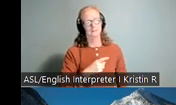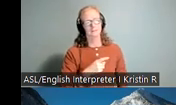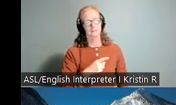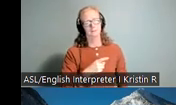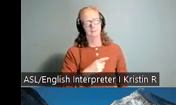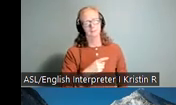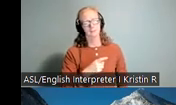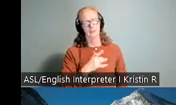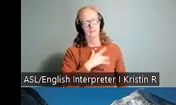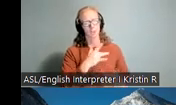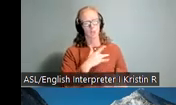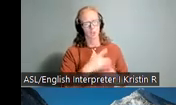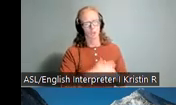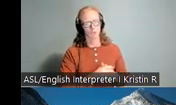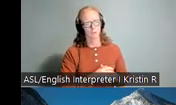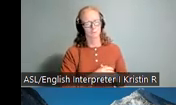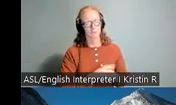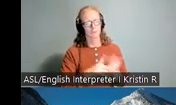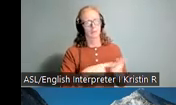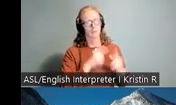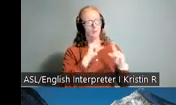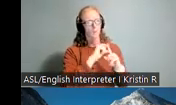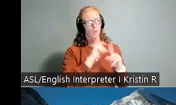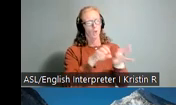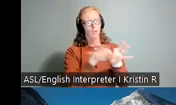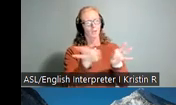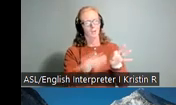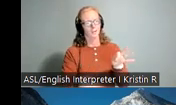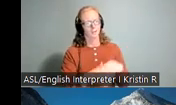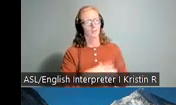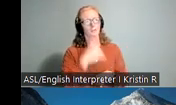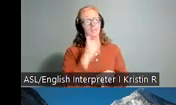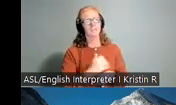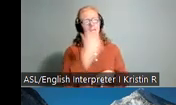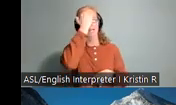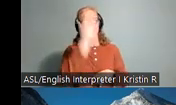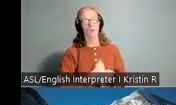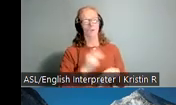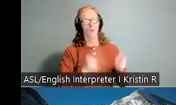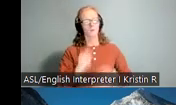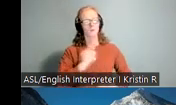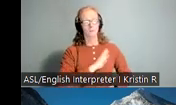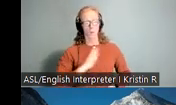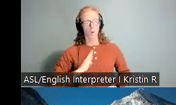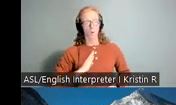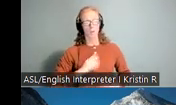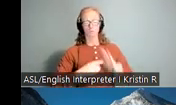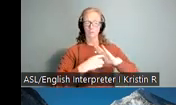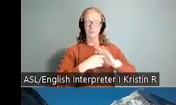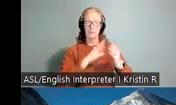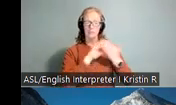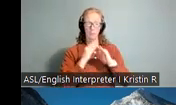I'm a little worried about the wording of this because I know that our oversight board is representing the